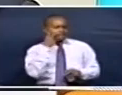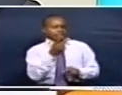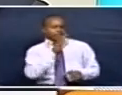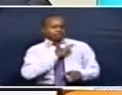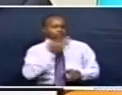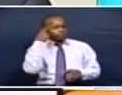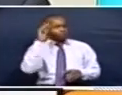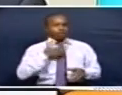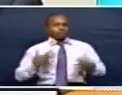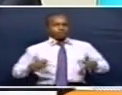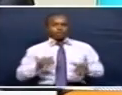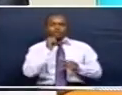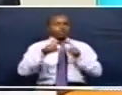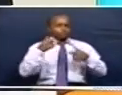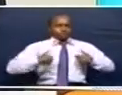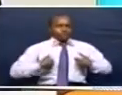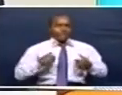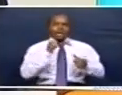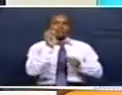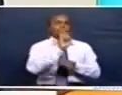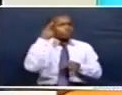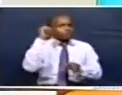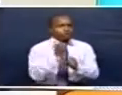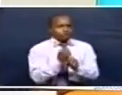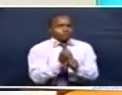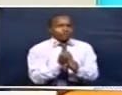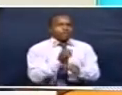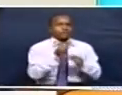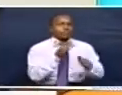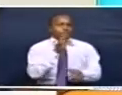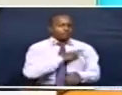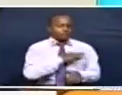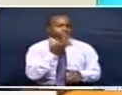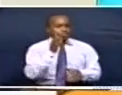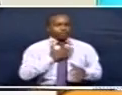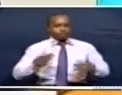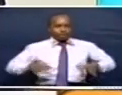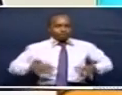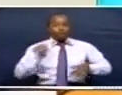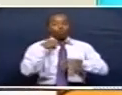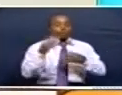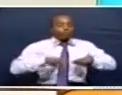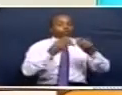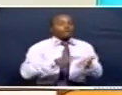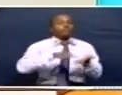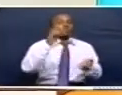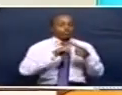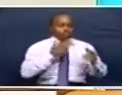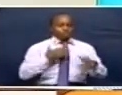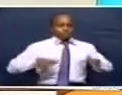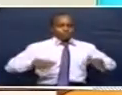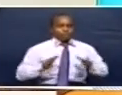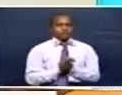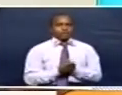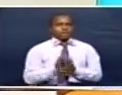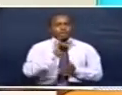people. It's not about me. I'm not looking for a job. It's about the benefit for my people. Who will provide more to our people?